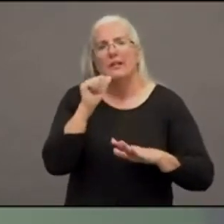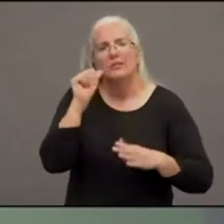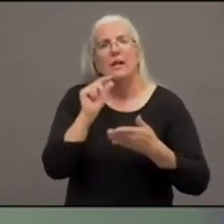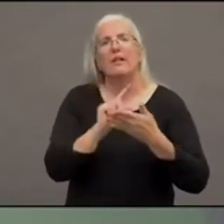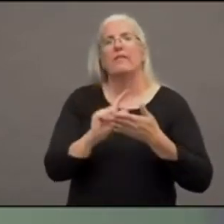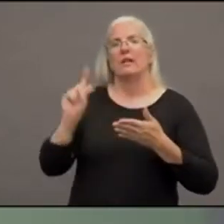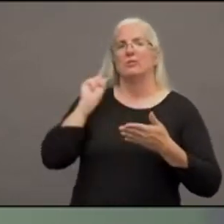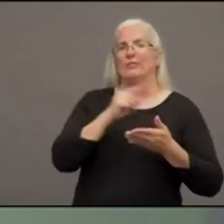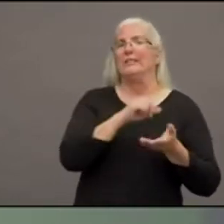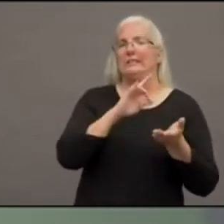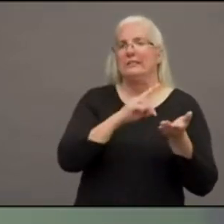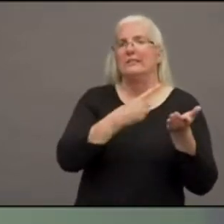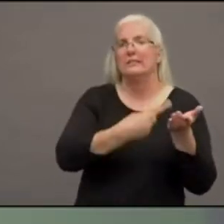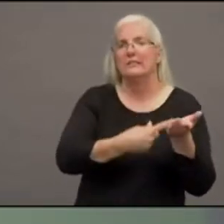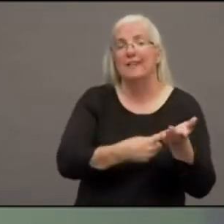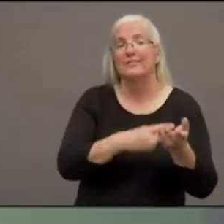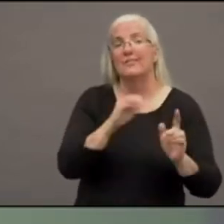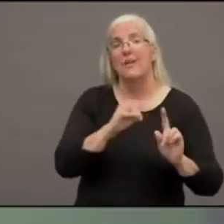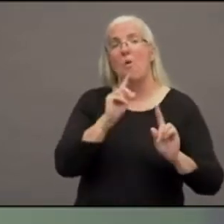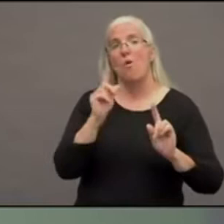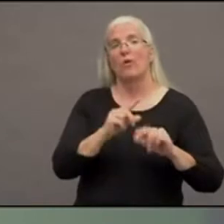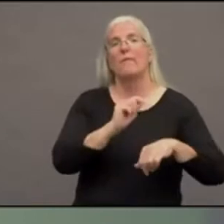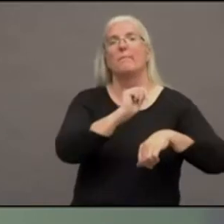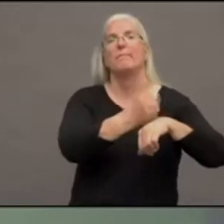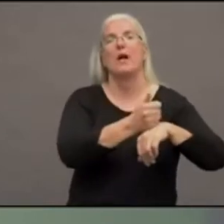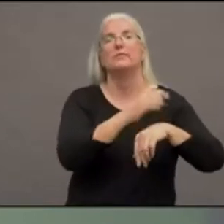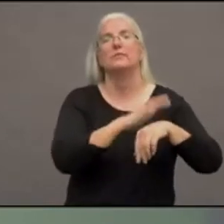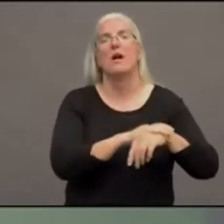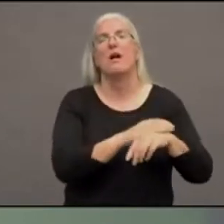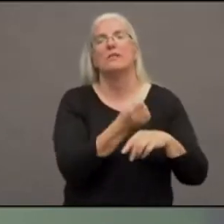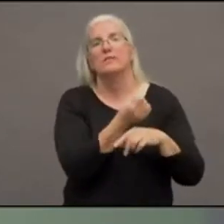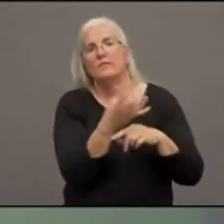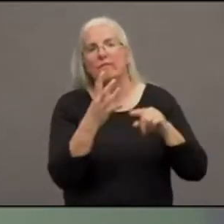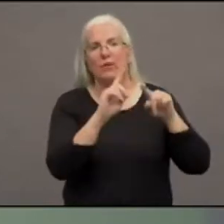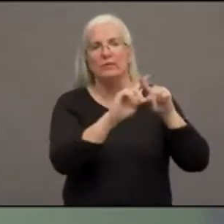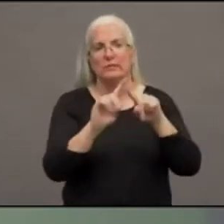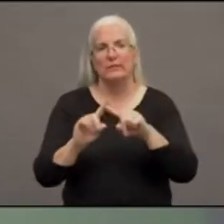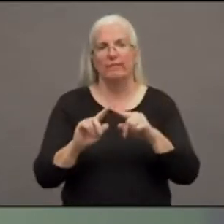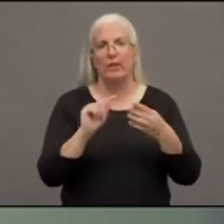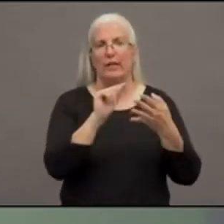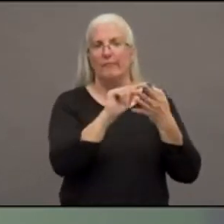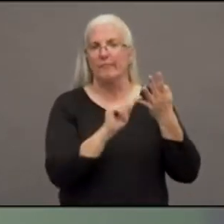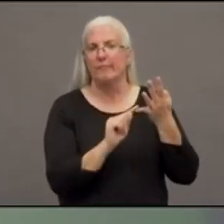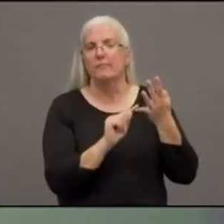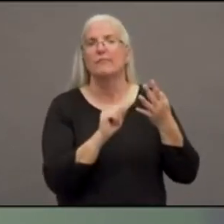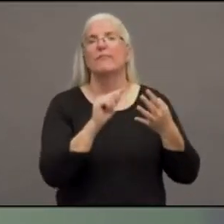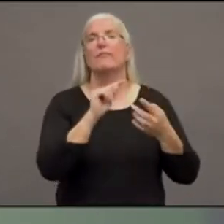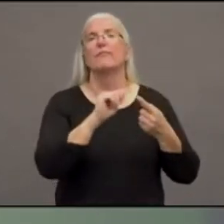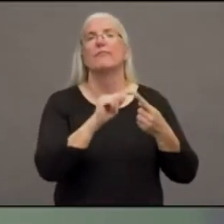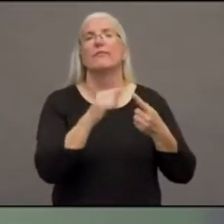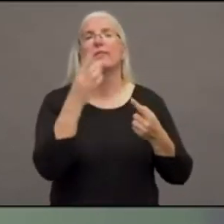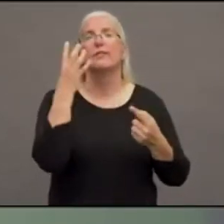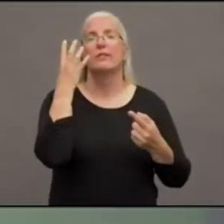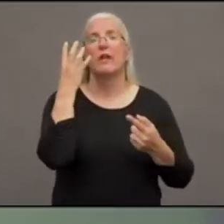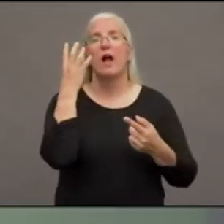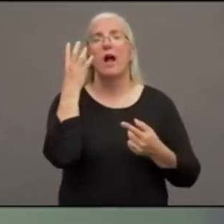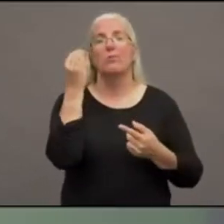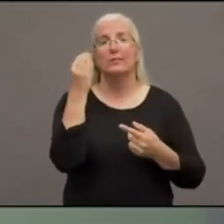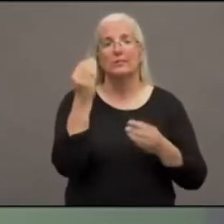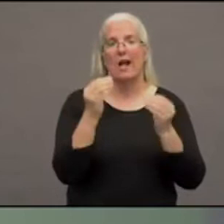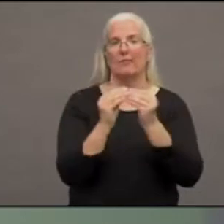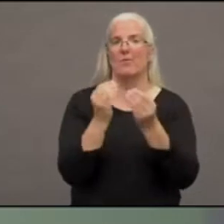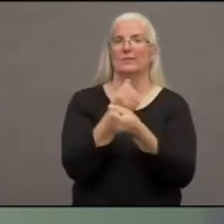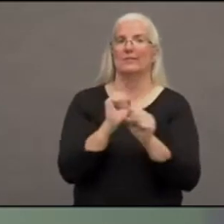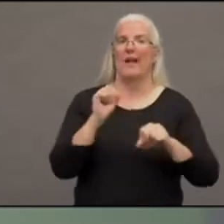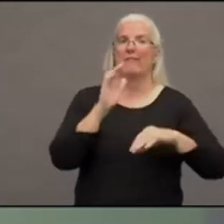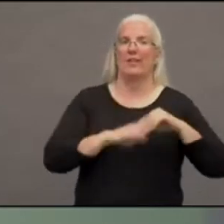core broad principles. Among those, outdoors is safer than indoors, that limiting